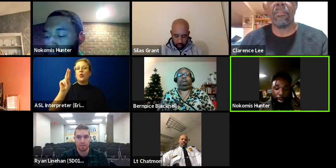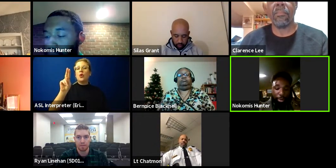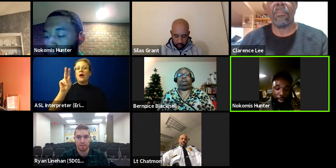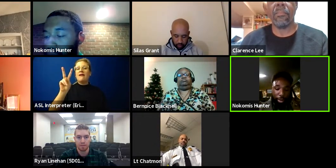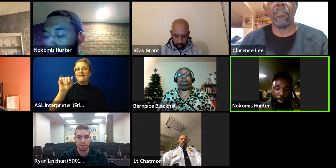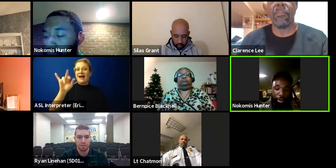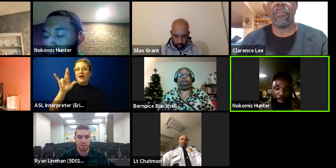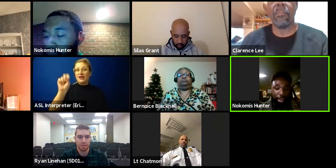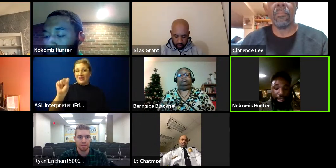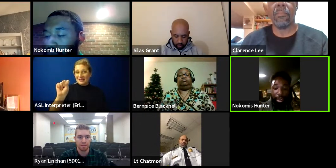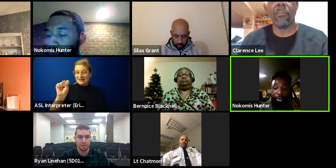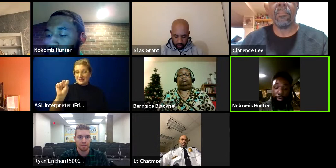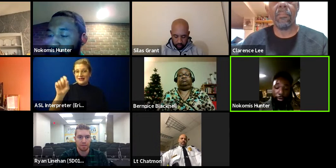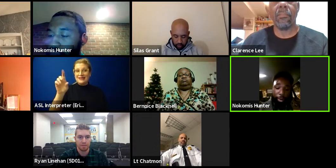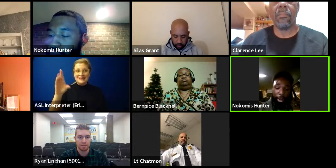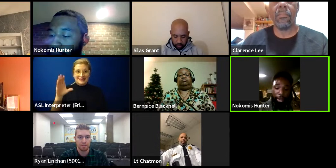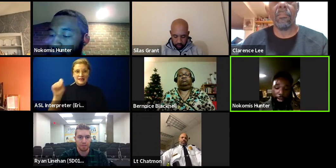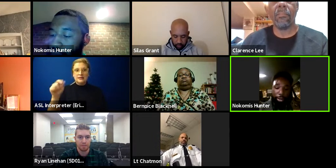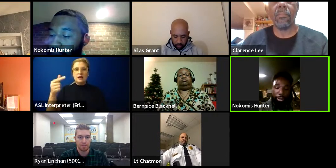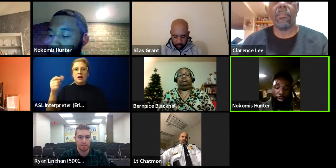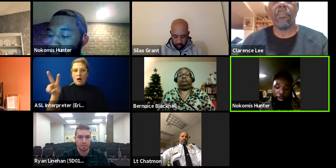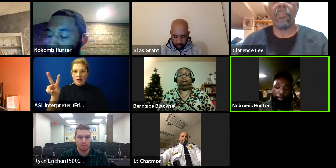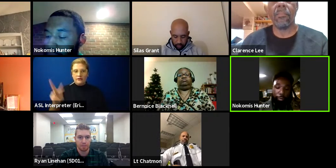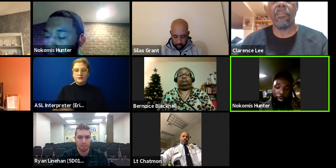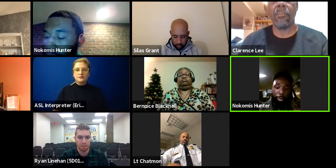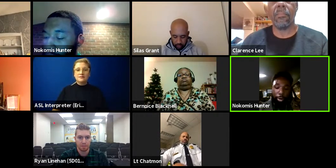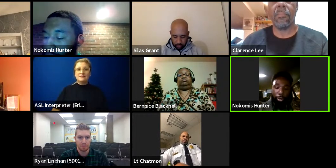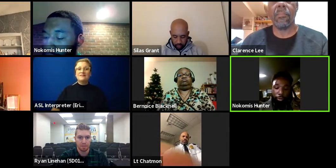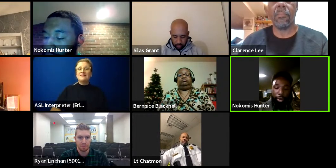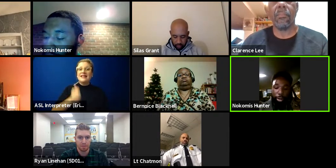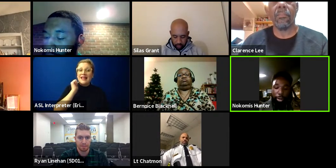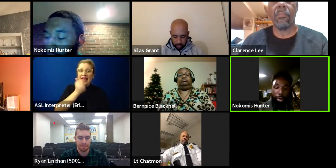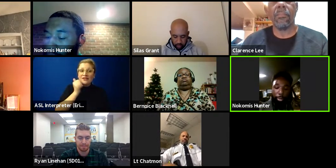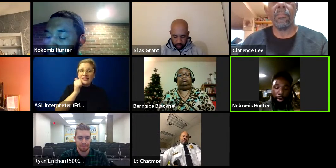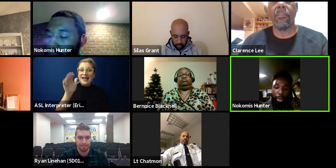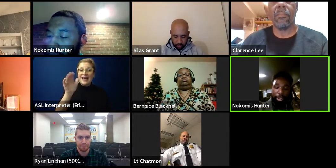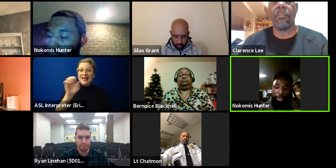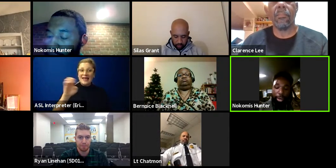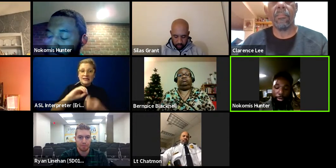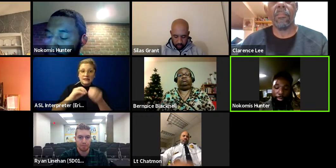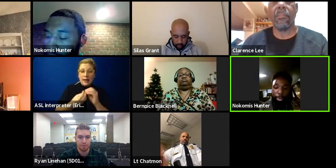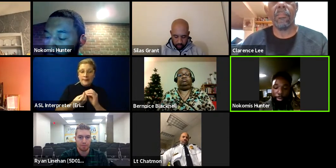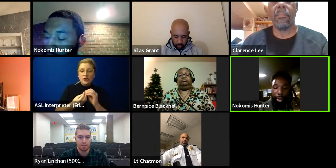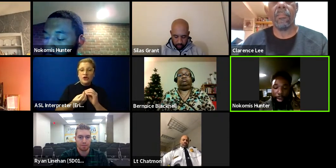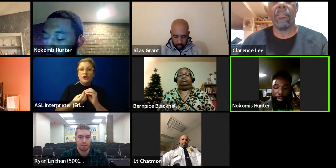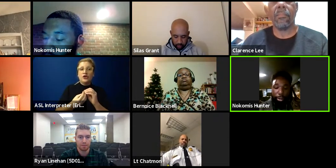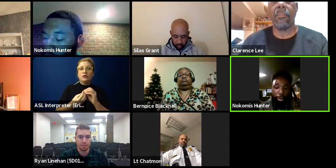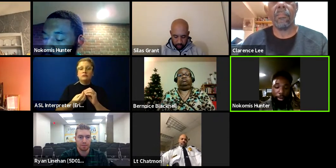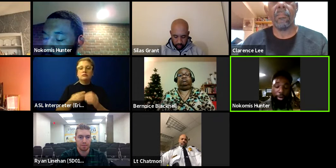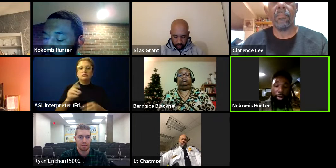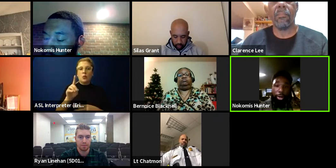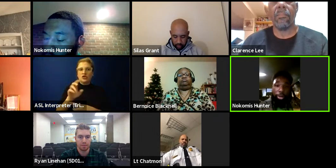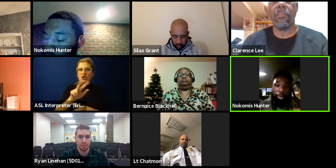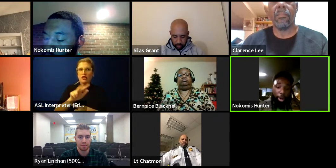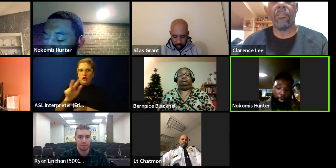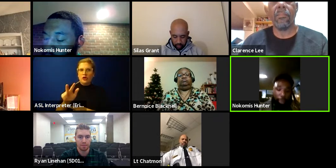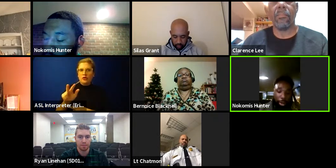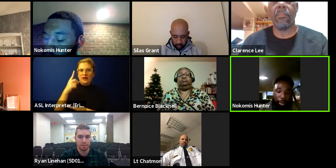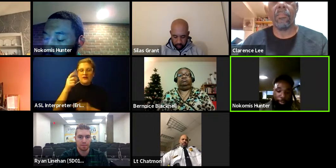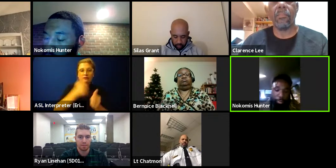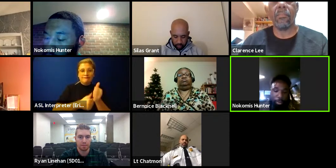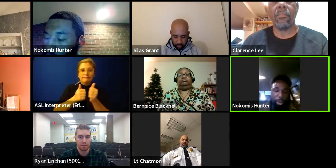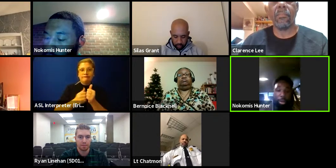coronavirus.dc.gov/reopening matrix. The daily case rate is 34.3 per 100,000 people as of